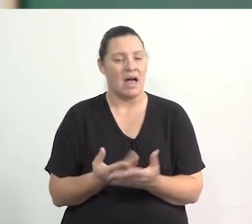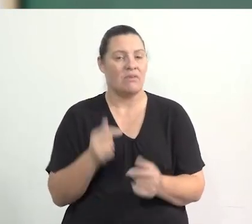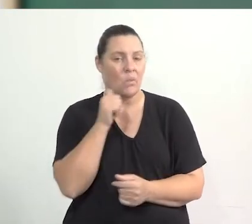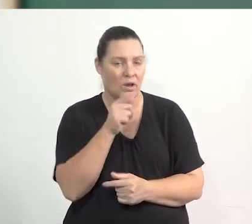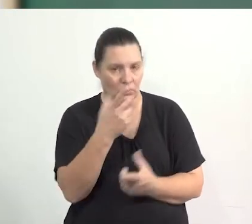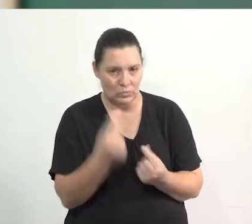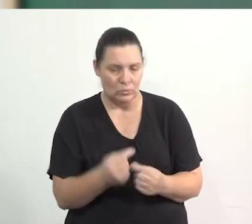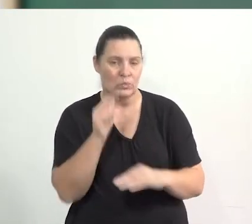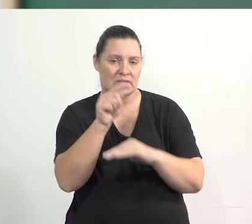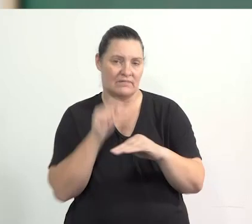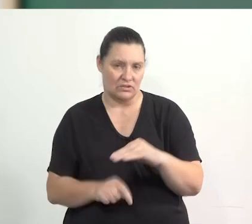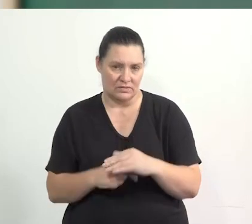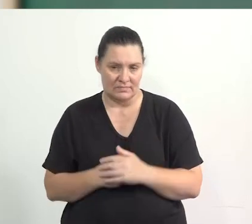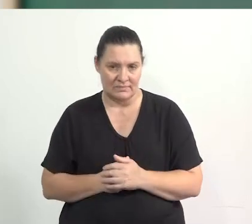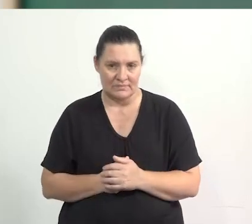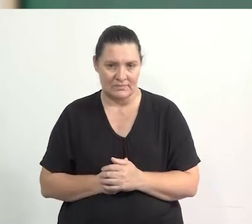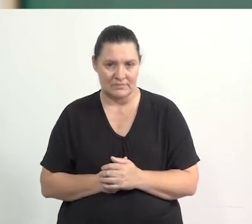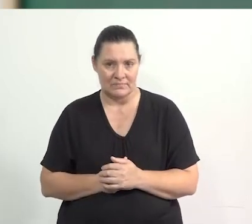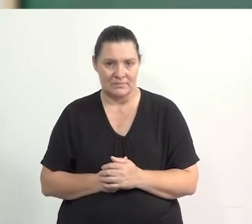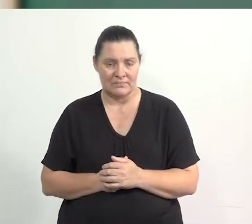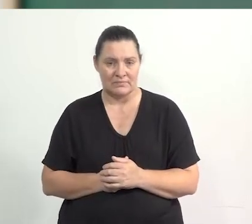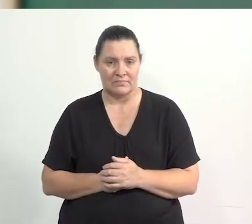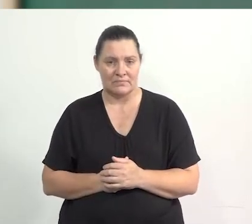we are dealing with division.